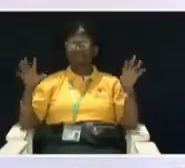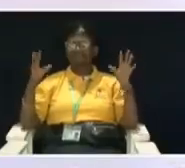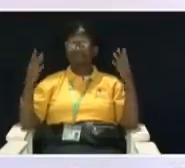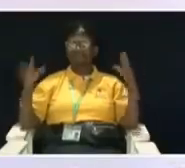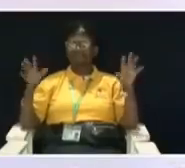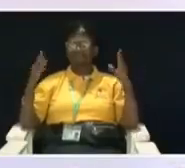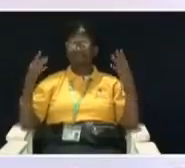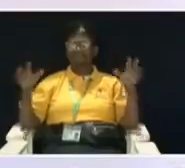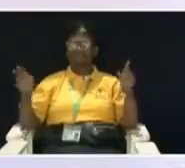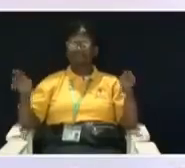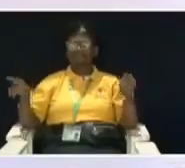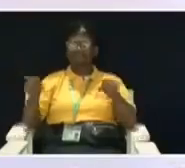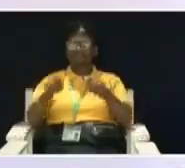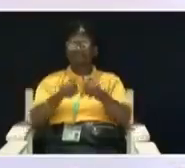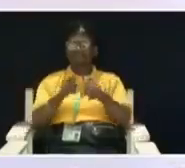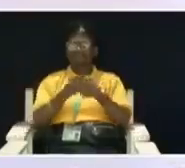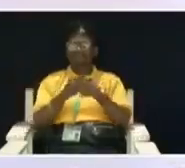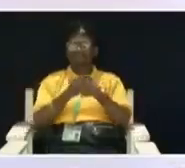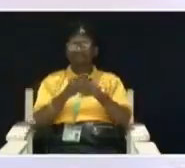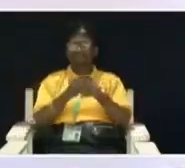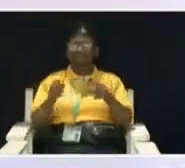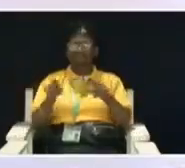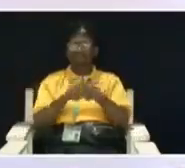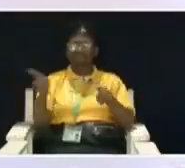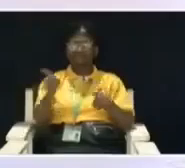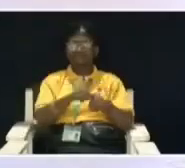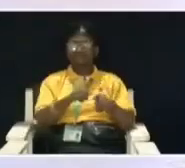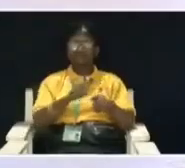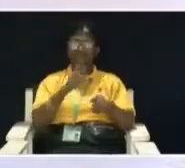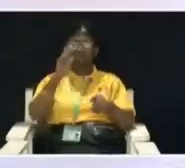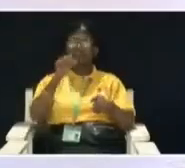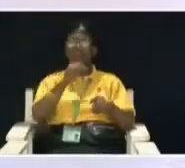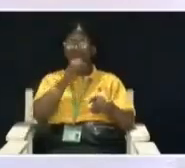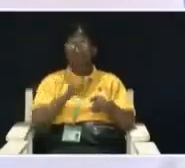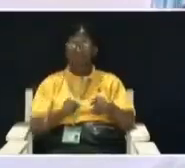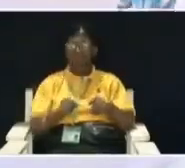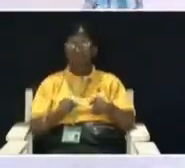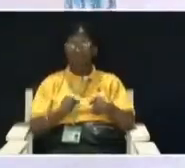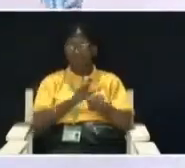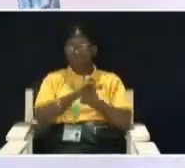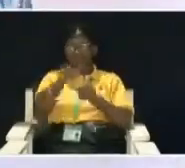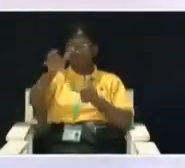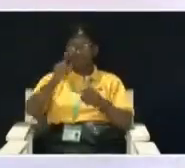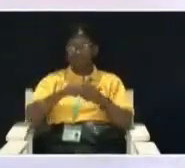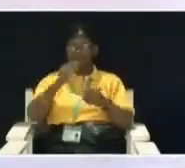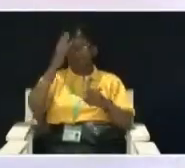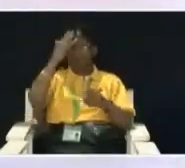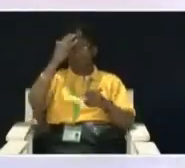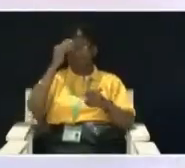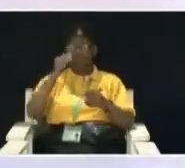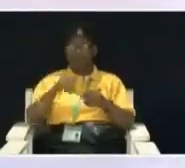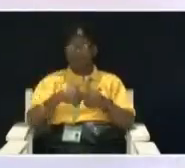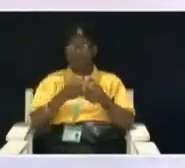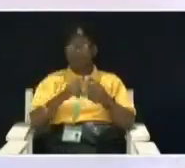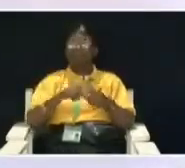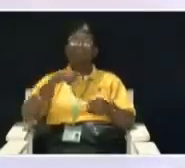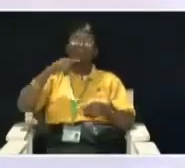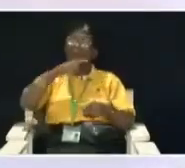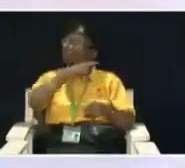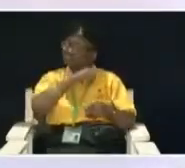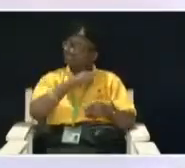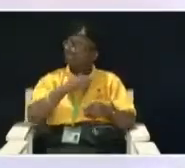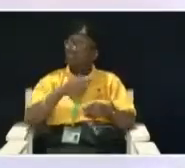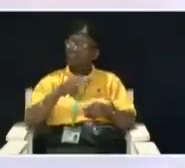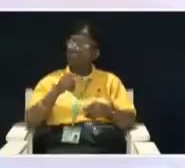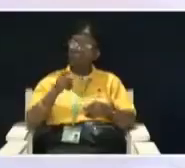As soon as you are old enough to know how to lie, you are old enough to be saved. So you better come